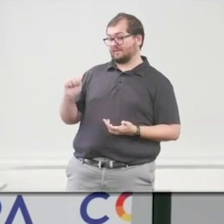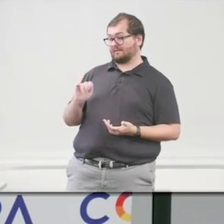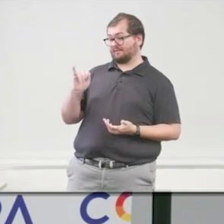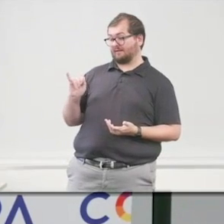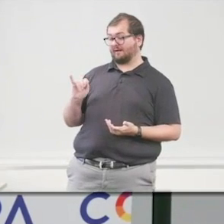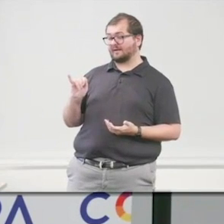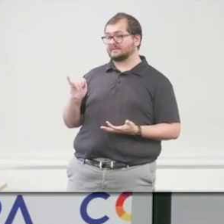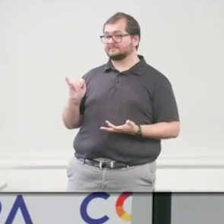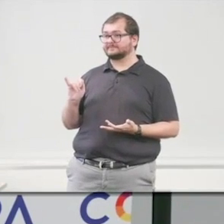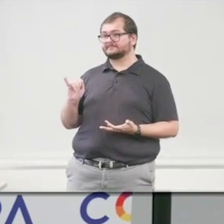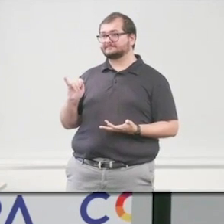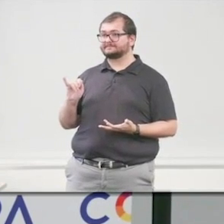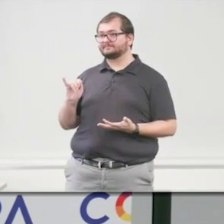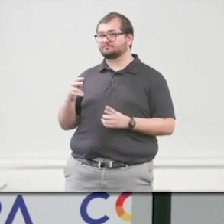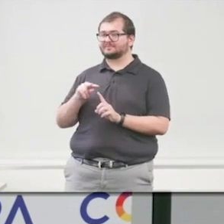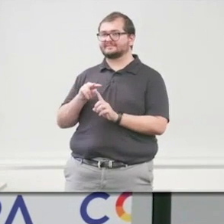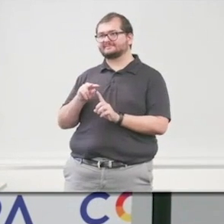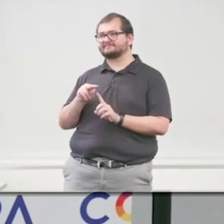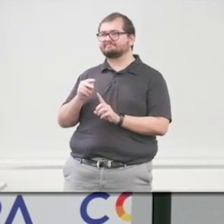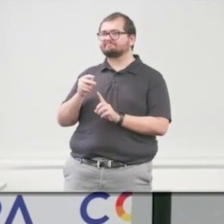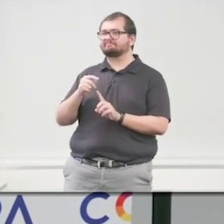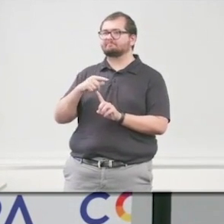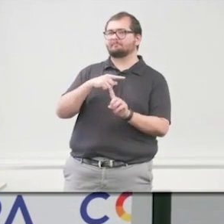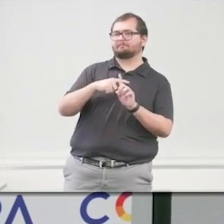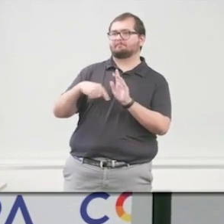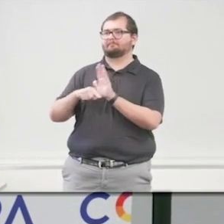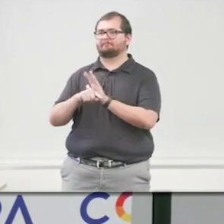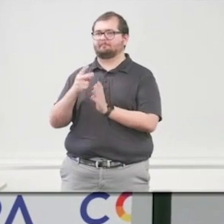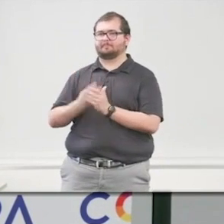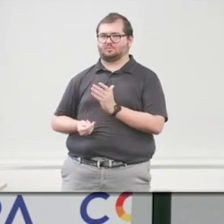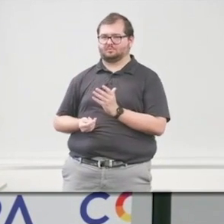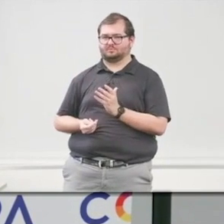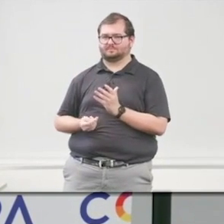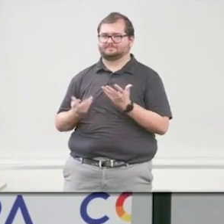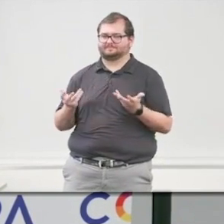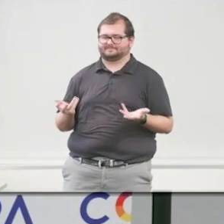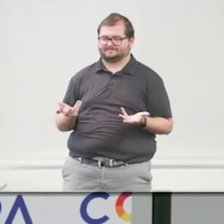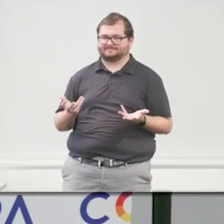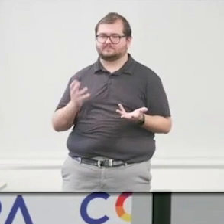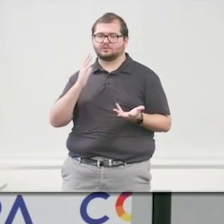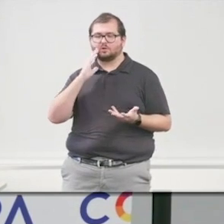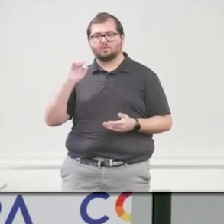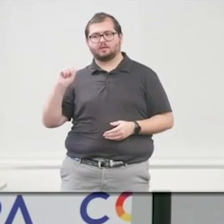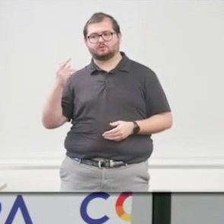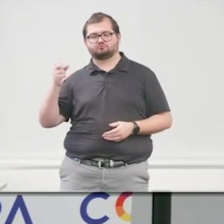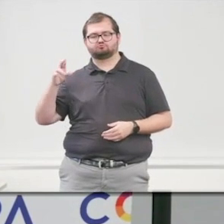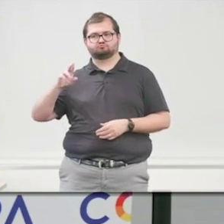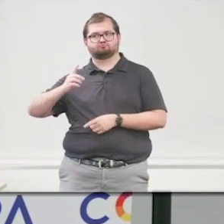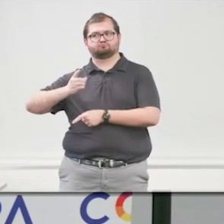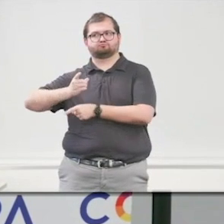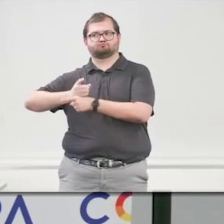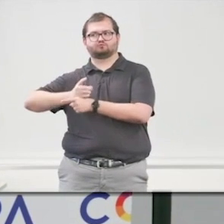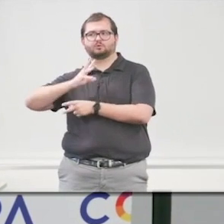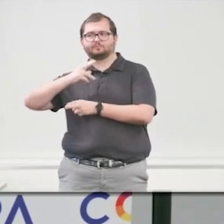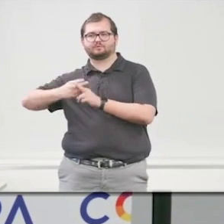there's a little bit of a blessing and a curse at the same time, right? And Shar did a nice job of raising, one component